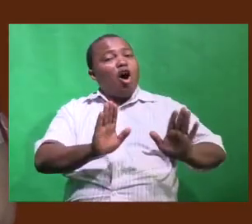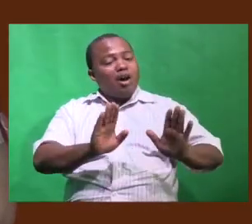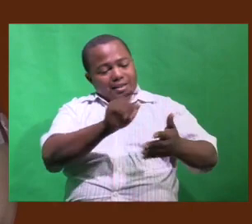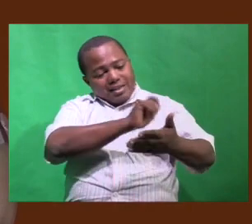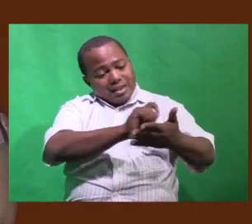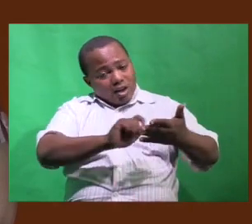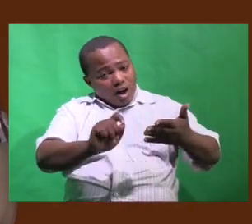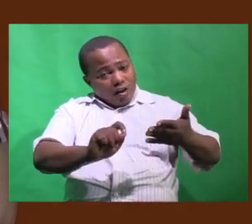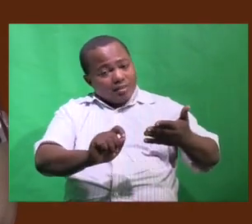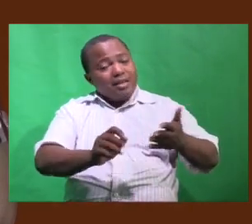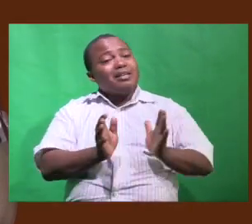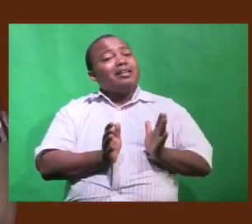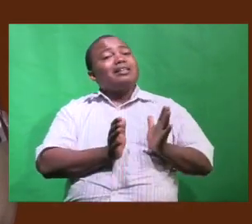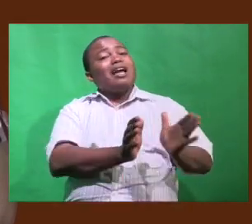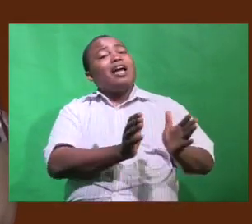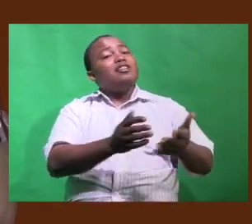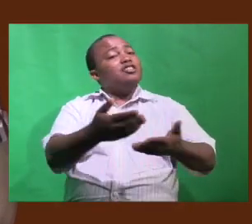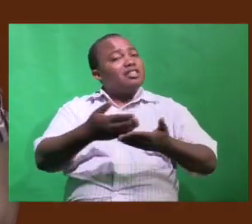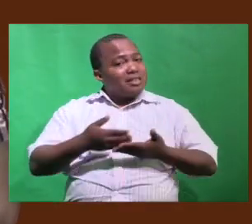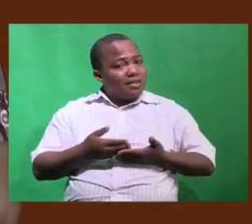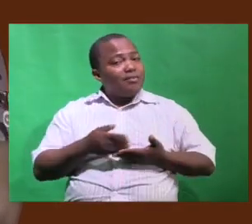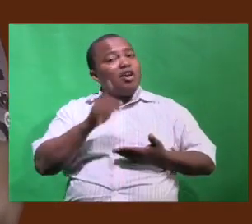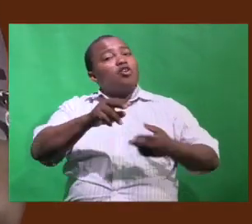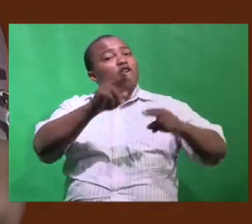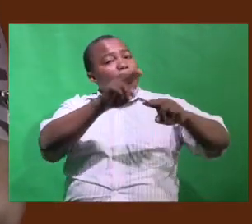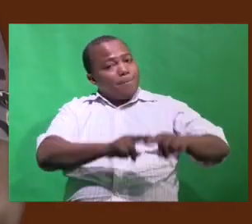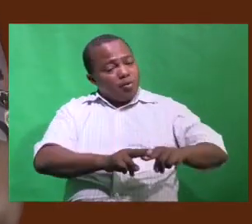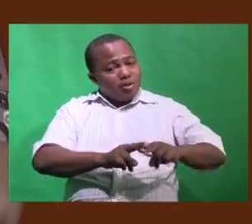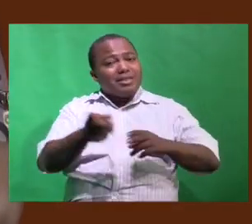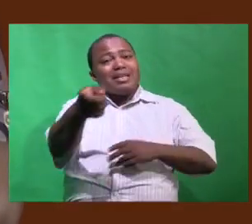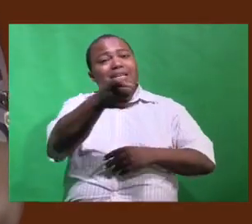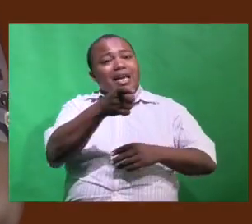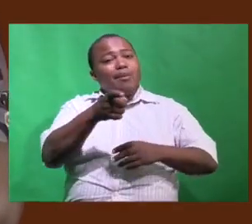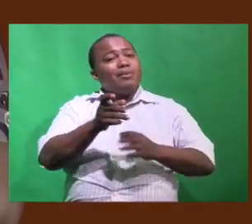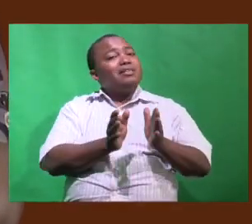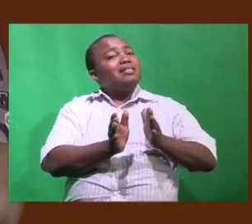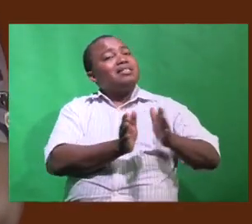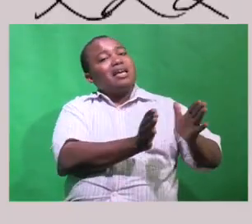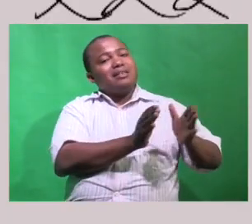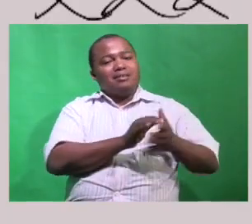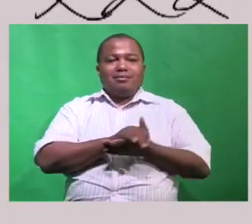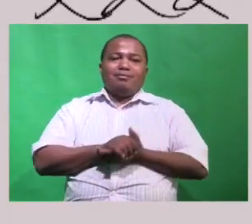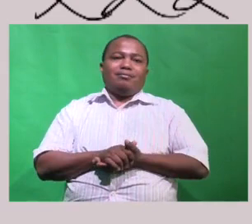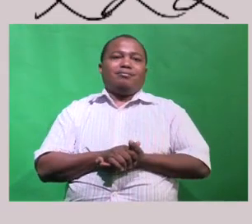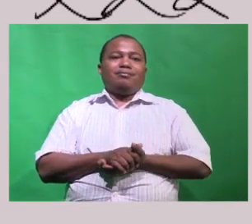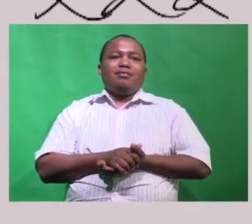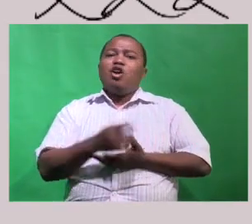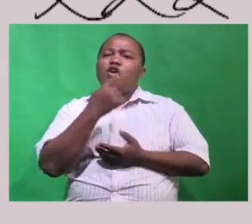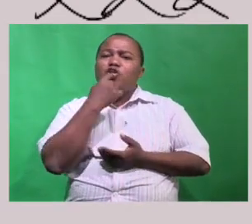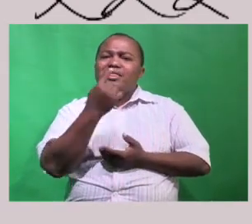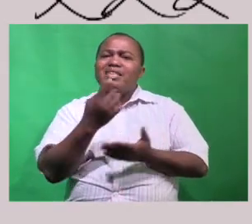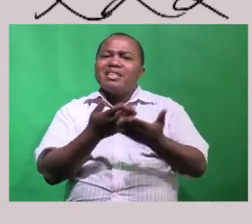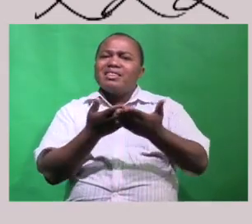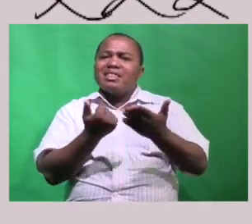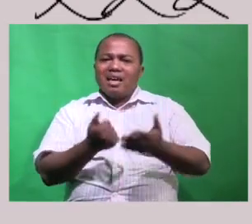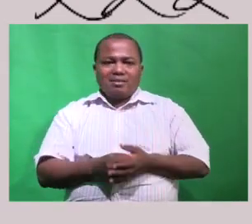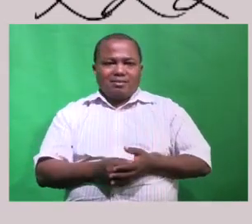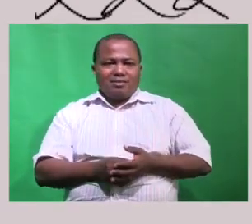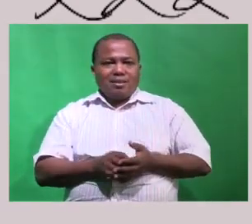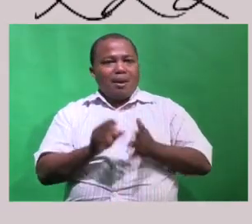cash received. You put on a debit side. You you say that